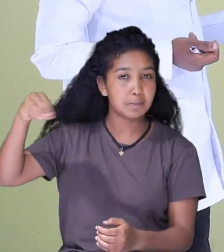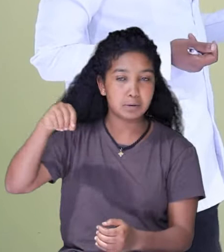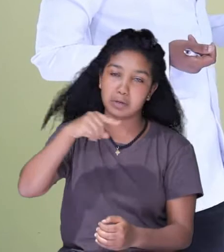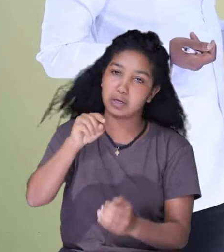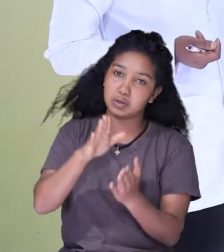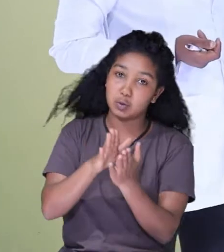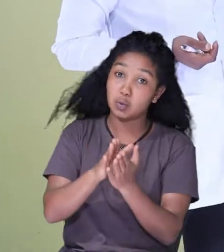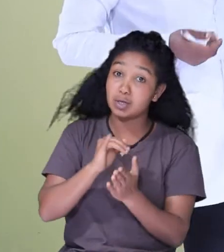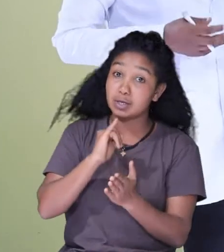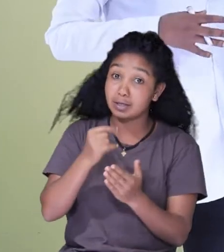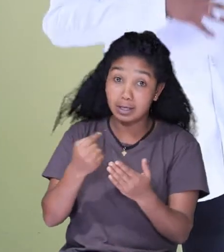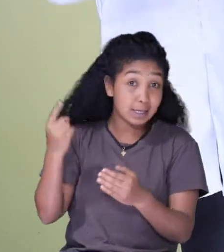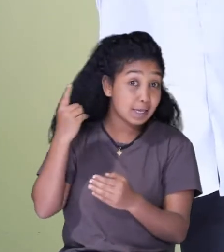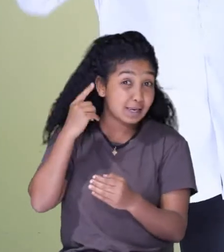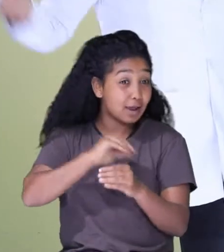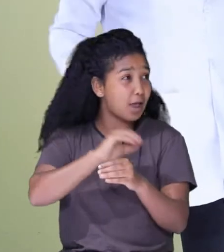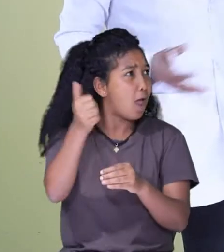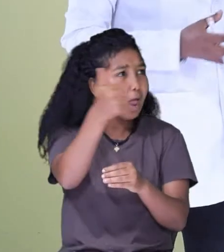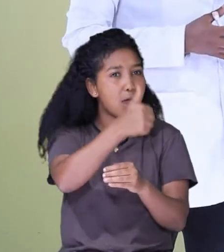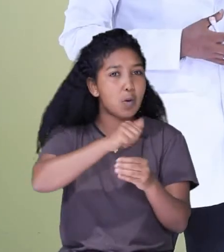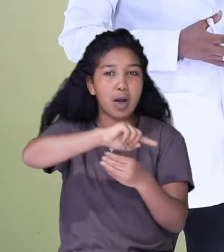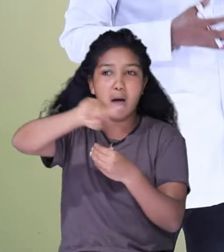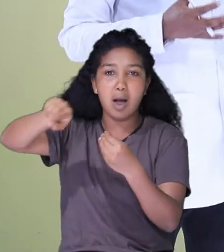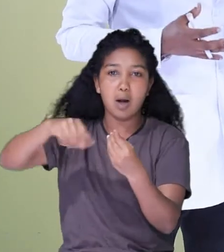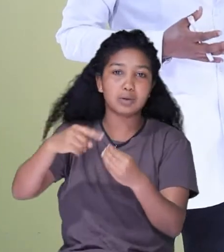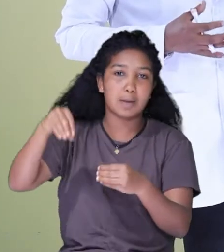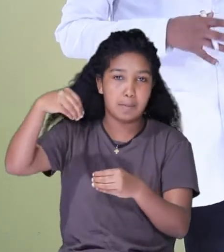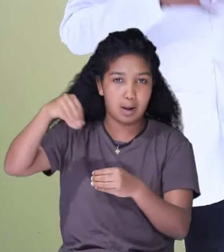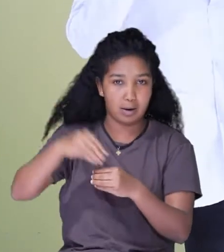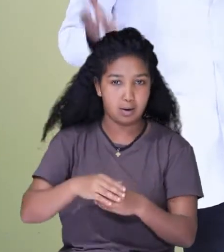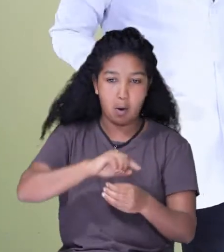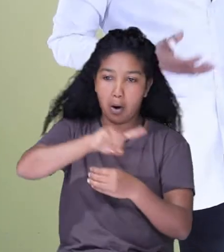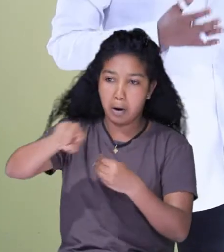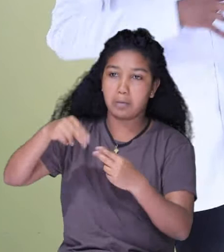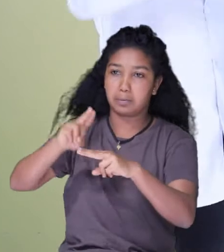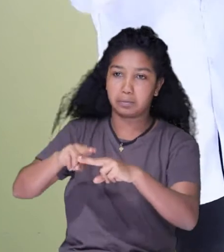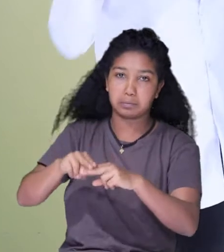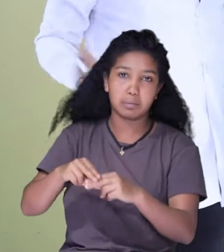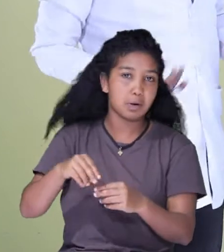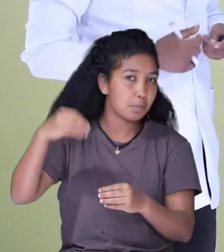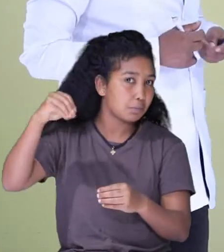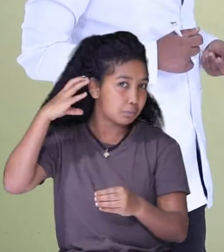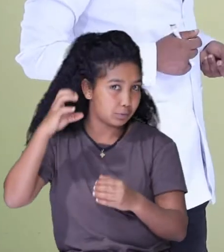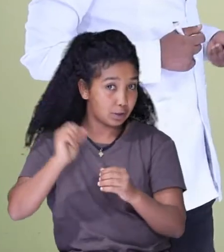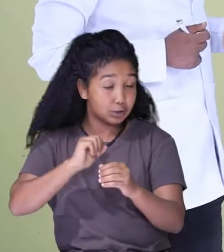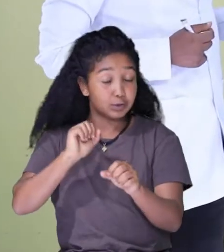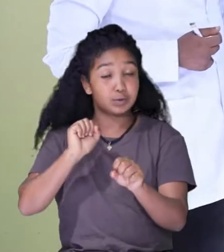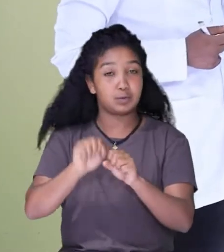your school is heard anywhere around the bell or around the school.